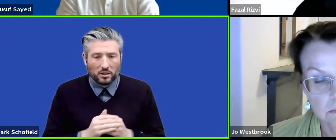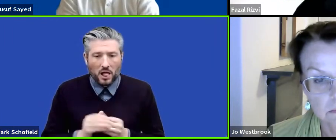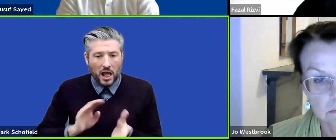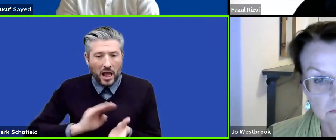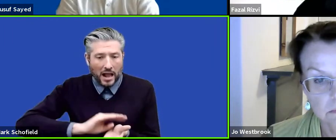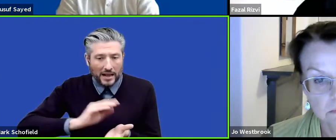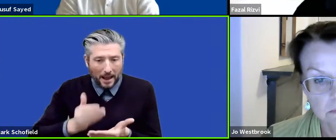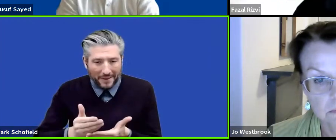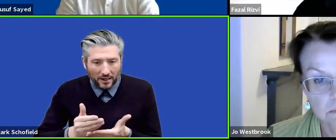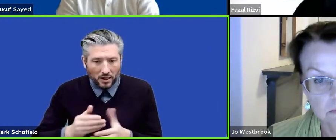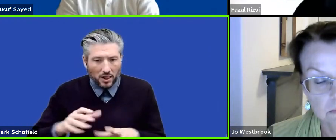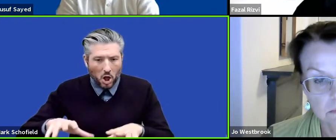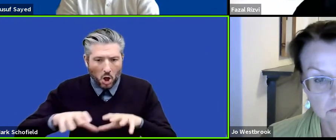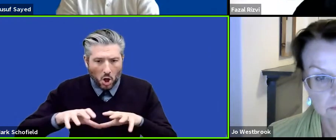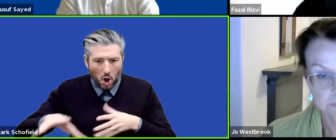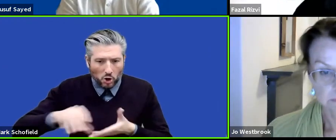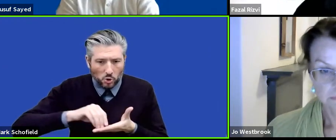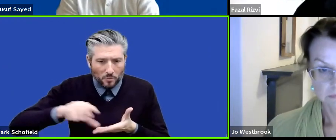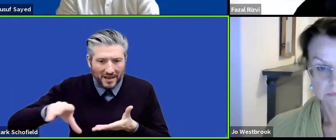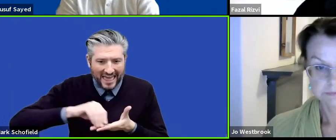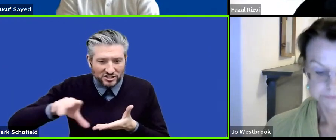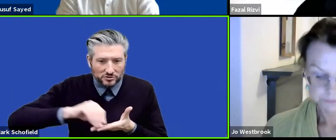it favors